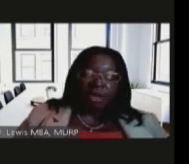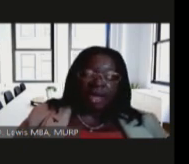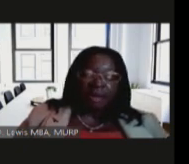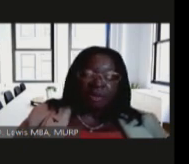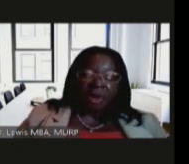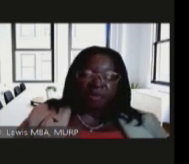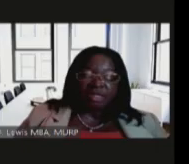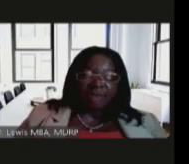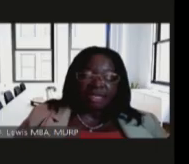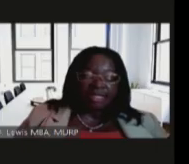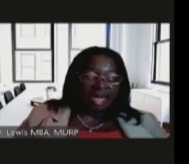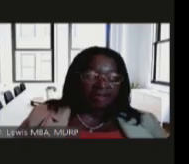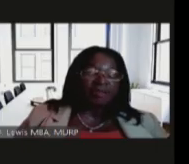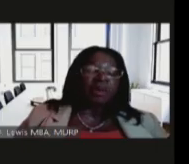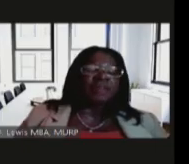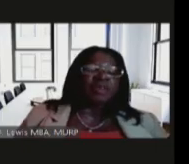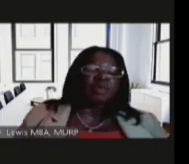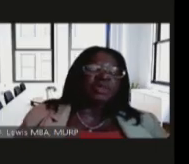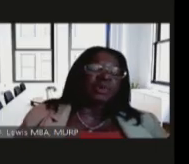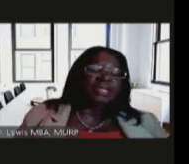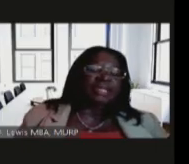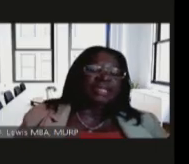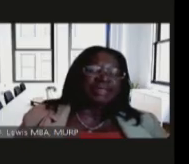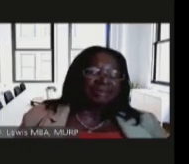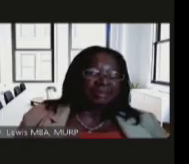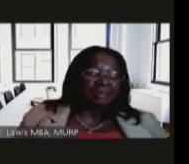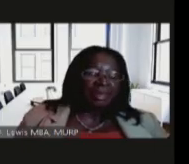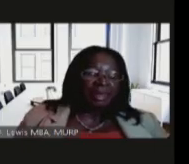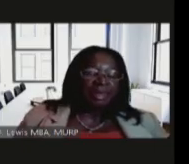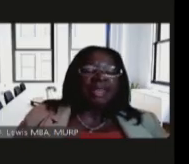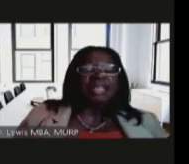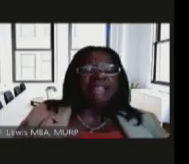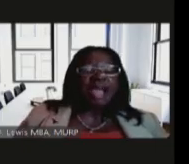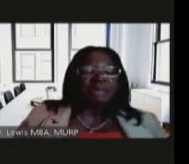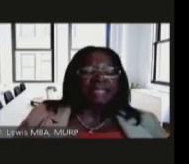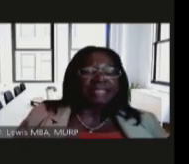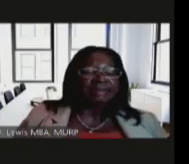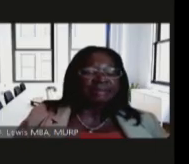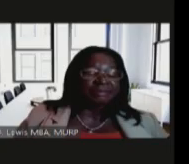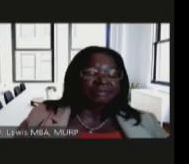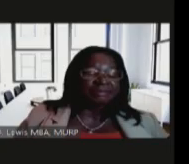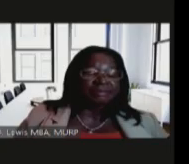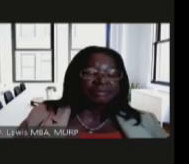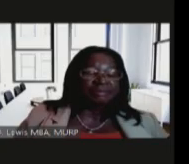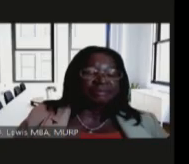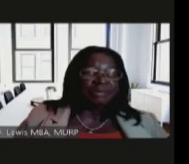from reliable and respected state of Florida and federal sources. Next slide, please.